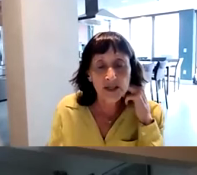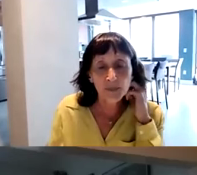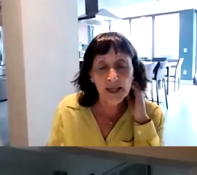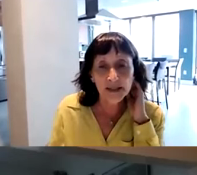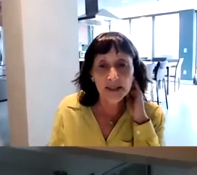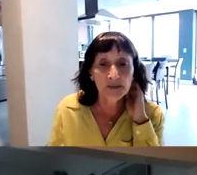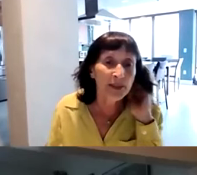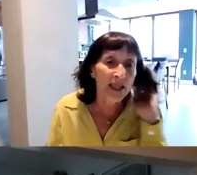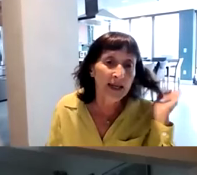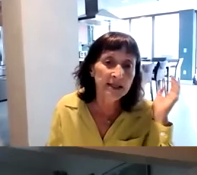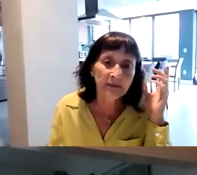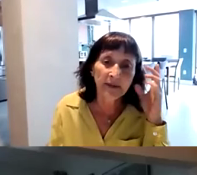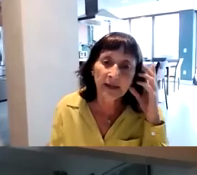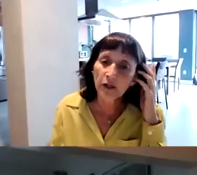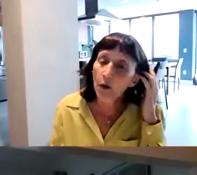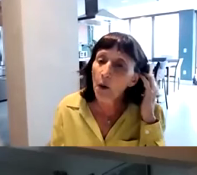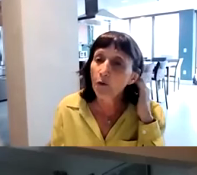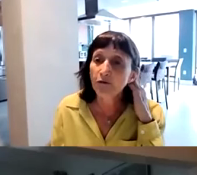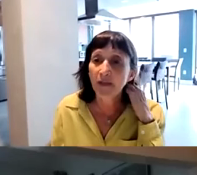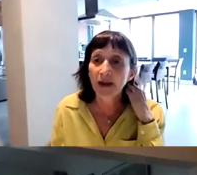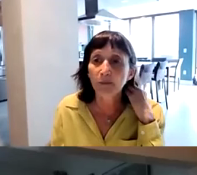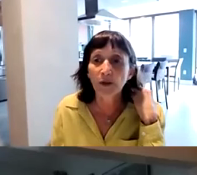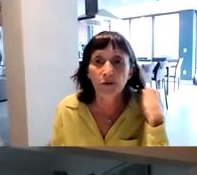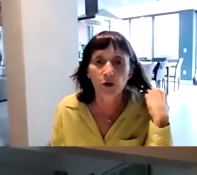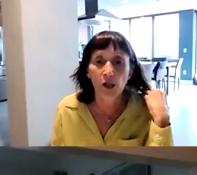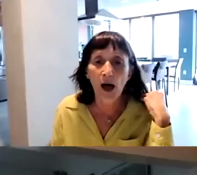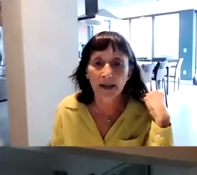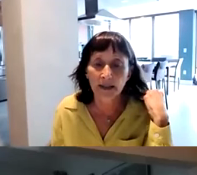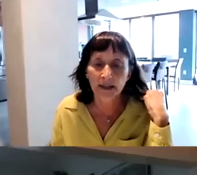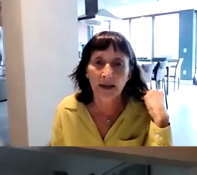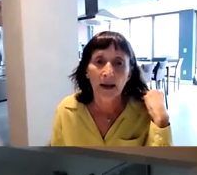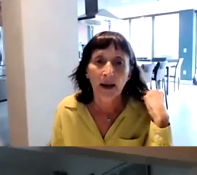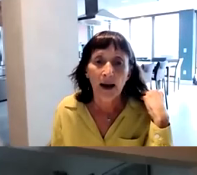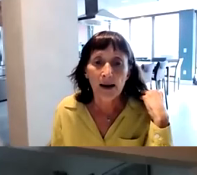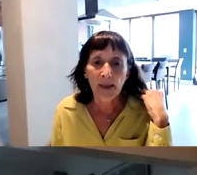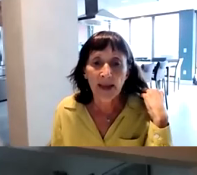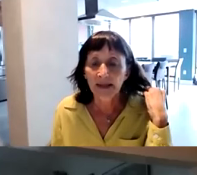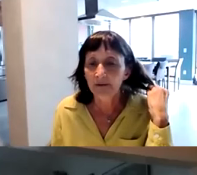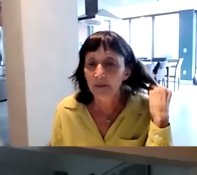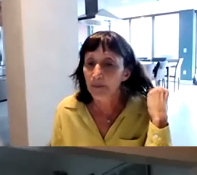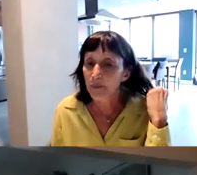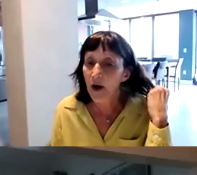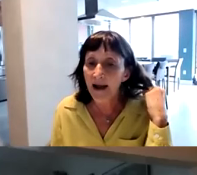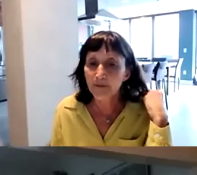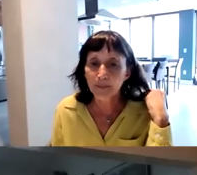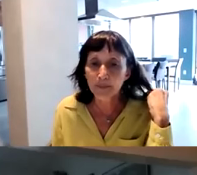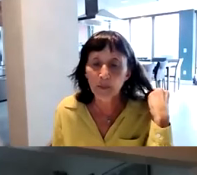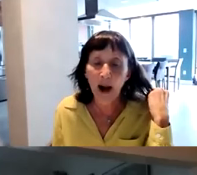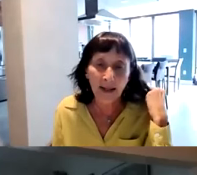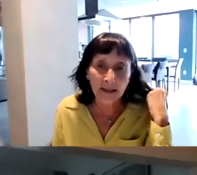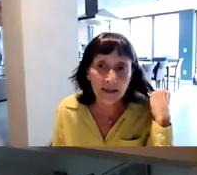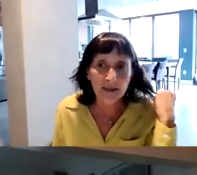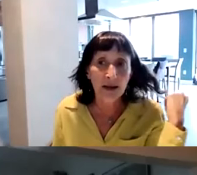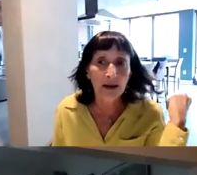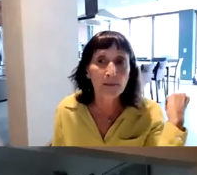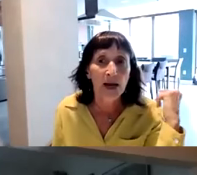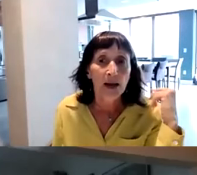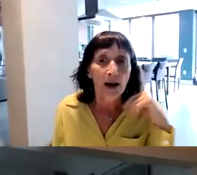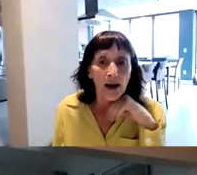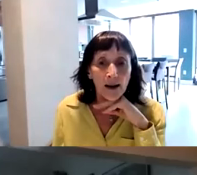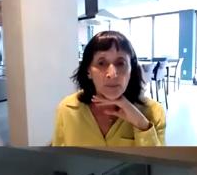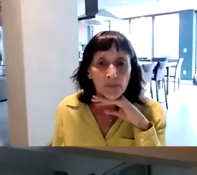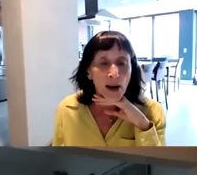have these plans in place and then go over them with your clients and even perhaps practice